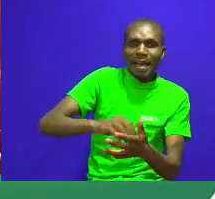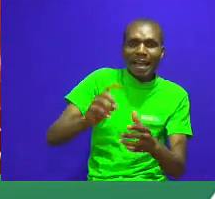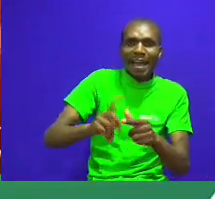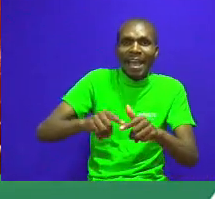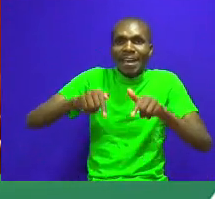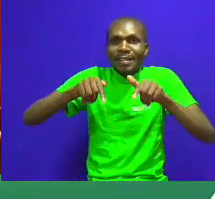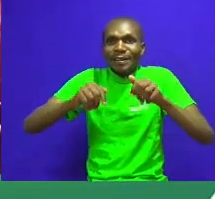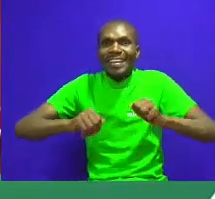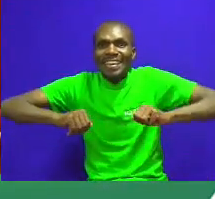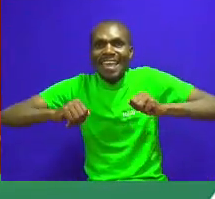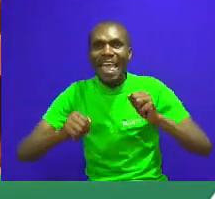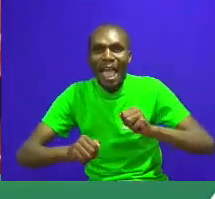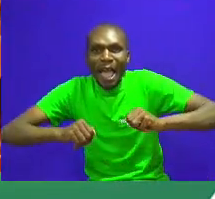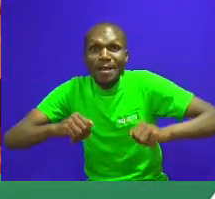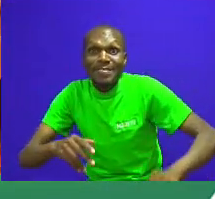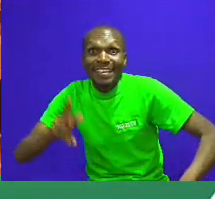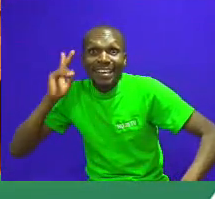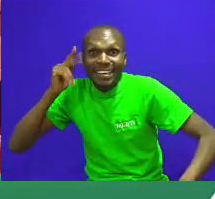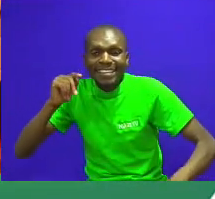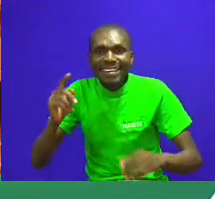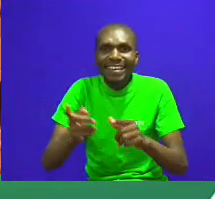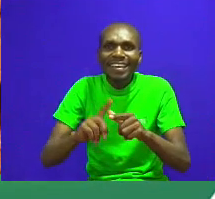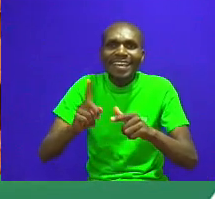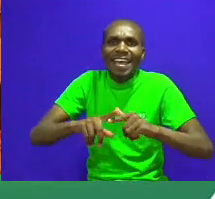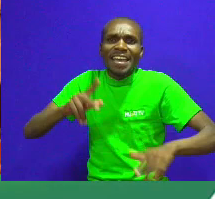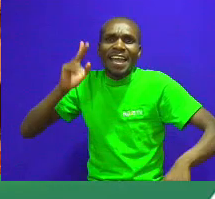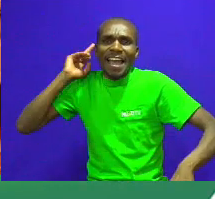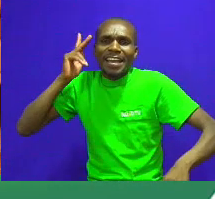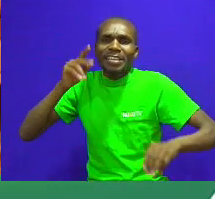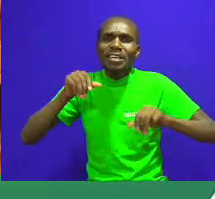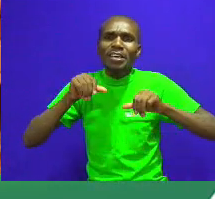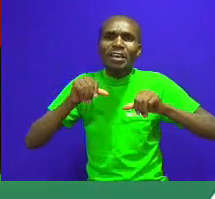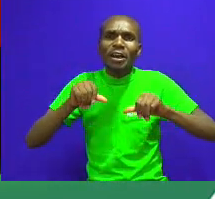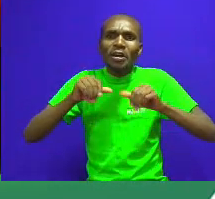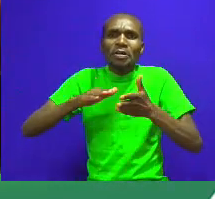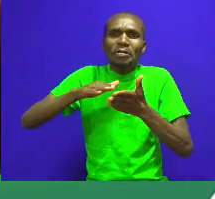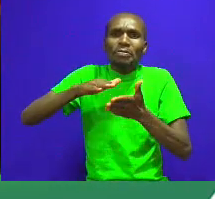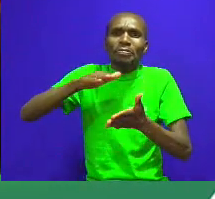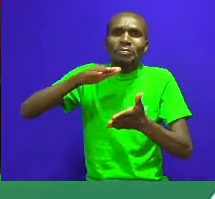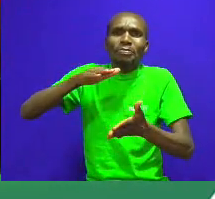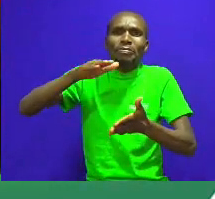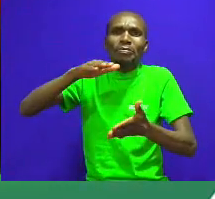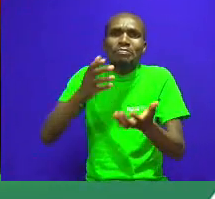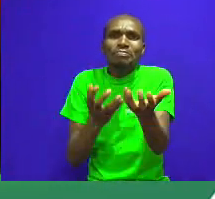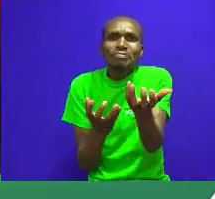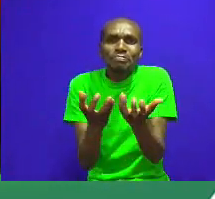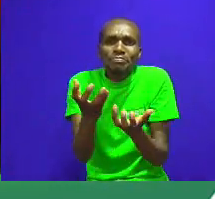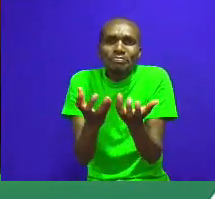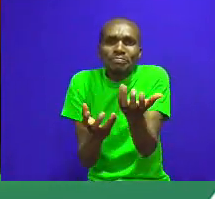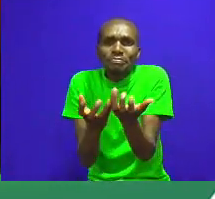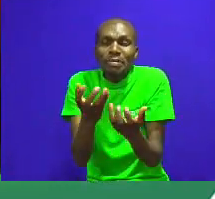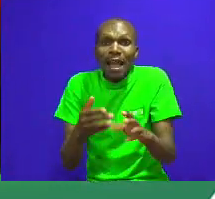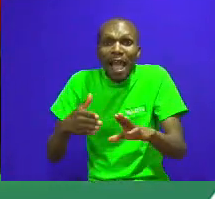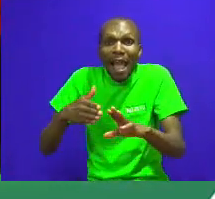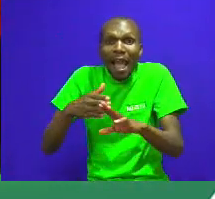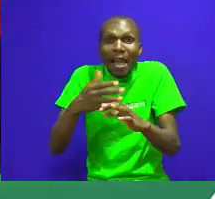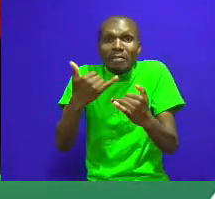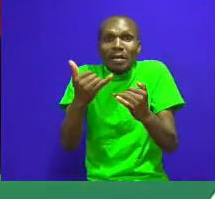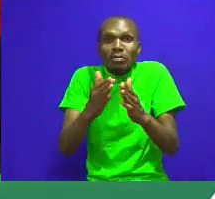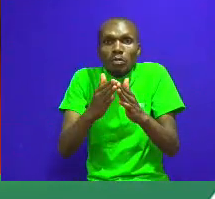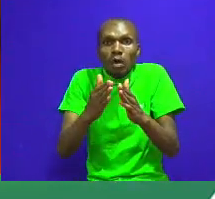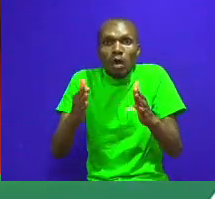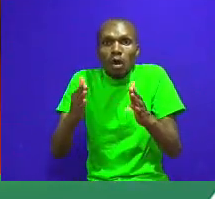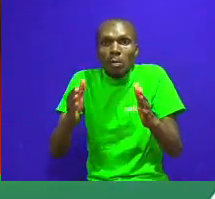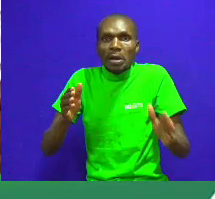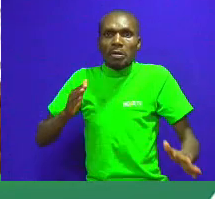happy to be here in Kisii. Ama Swahili. Umu chio bo songo ni koke nretse ko kinya chimba bachia ichio bo nchiriria. Aya ni kago cha soko igurogwe